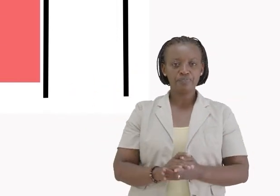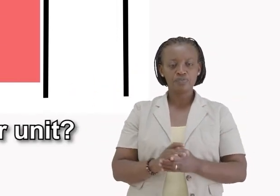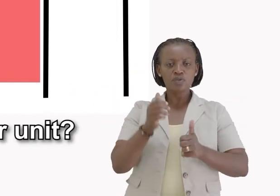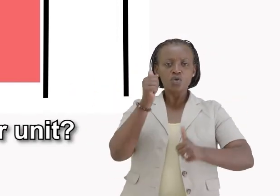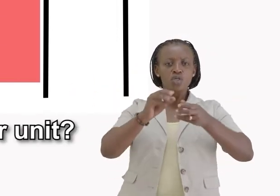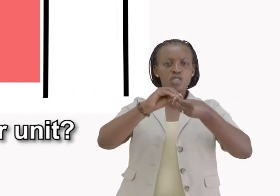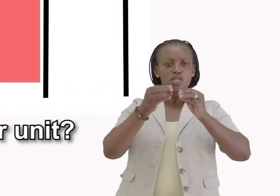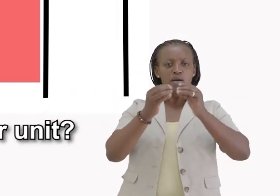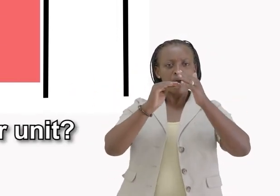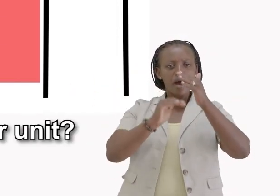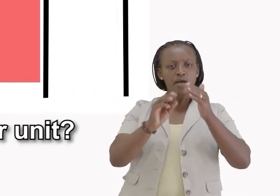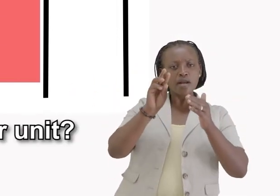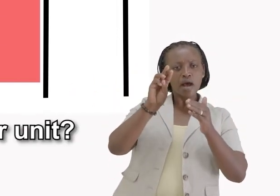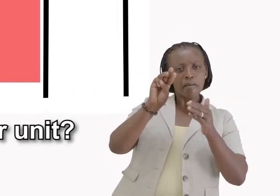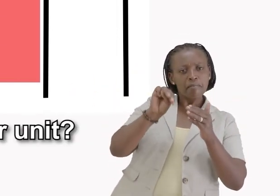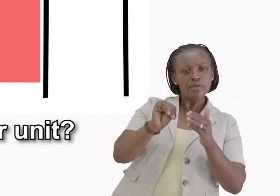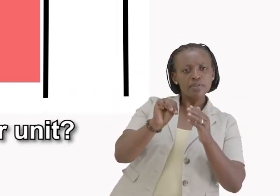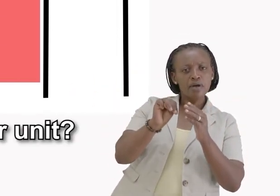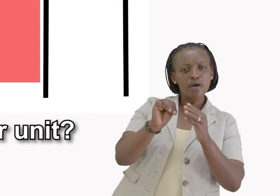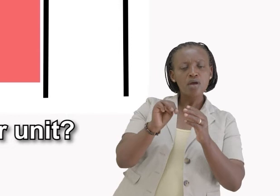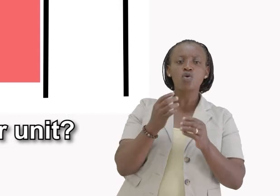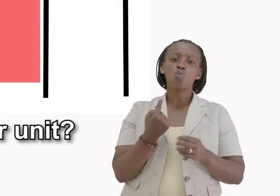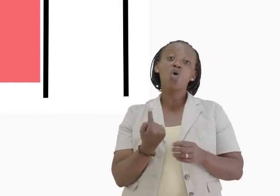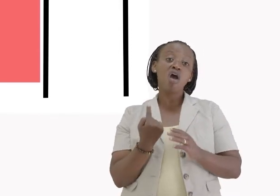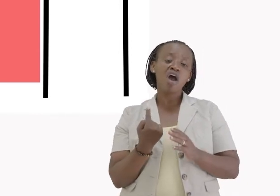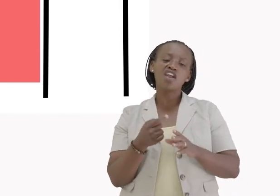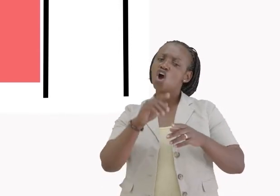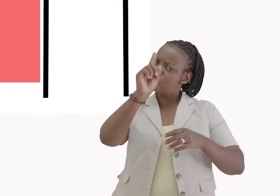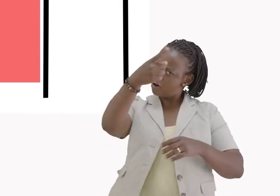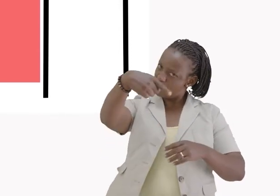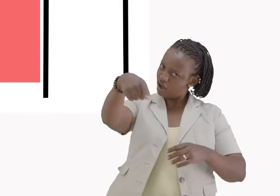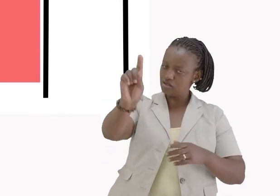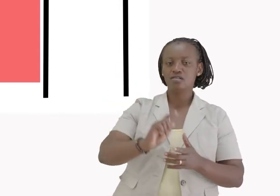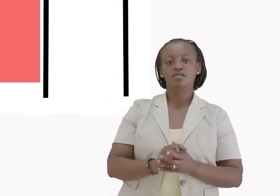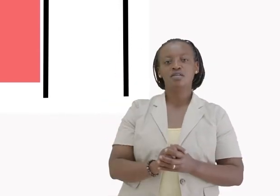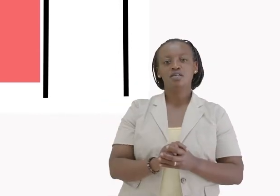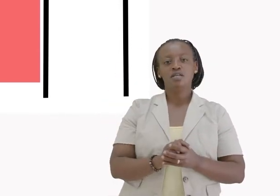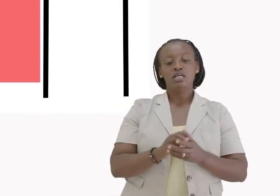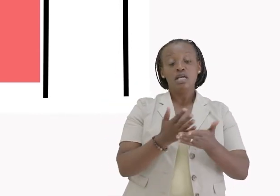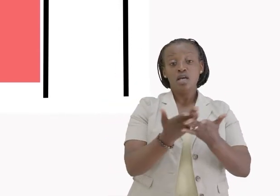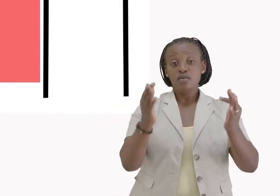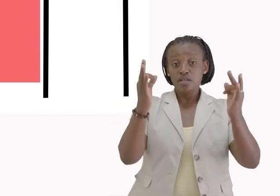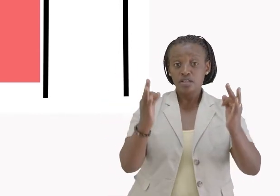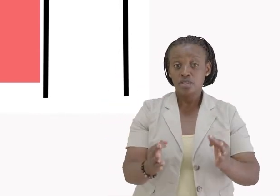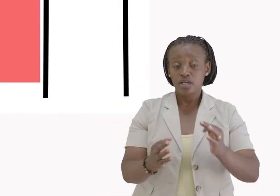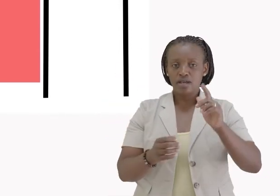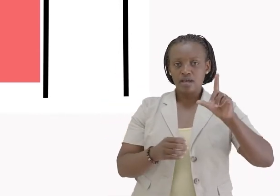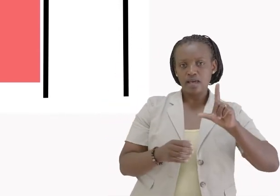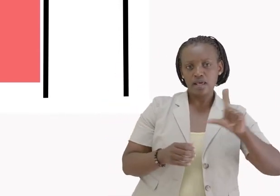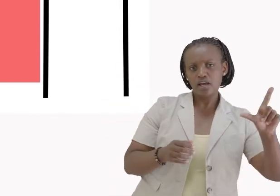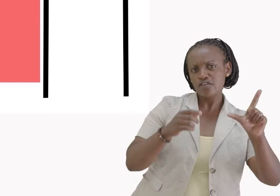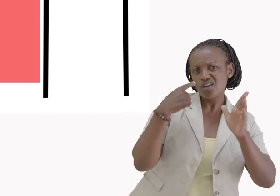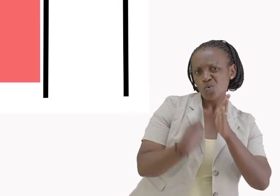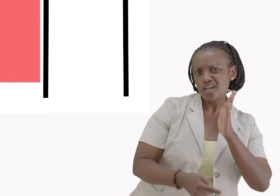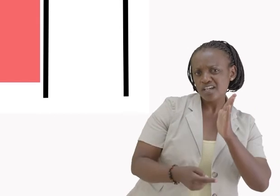same. Which number is under the meter unit? 1! That's right! And everything on